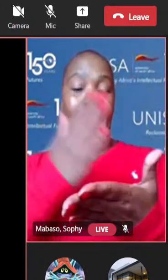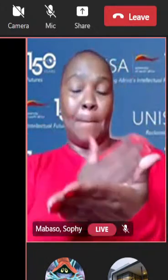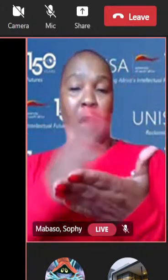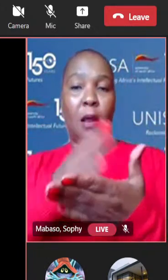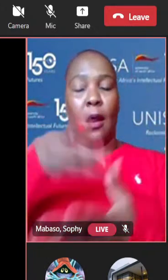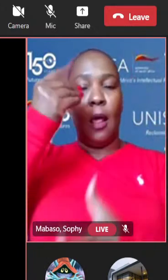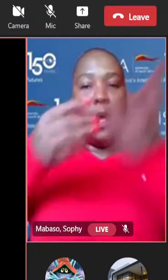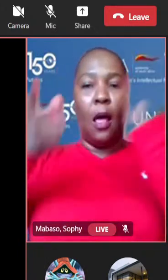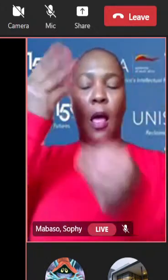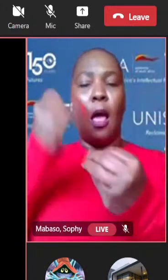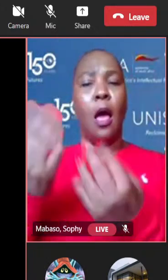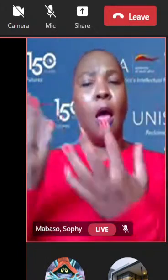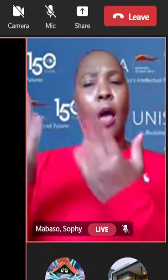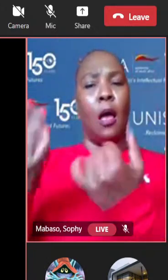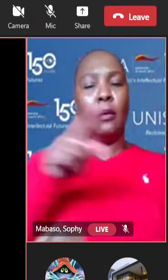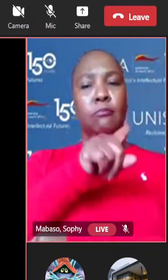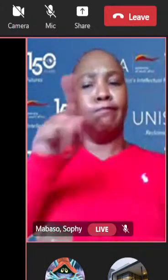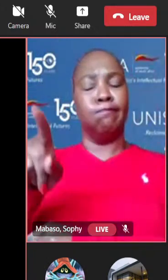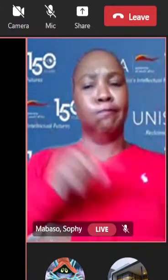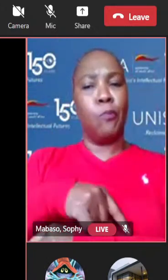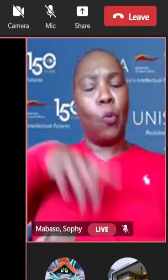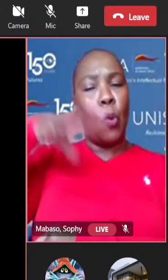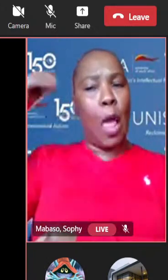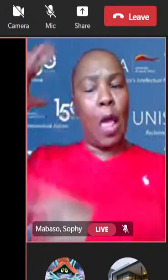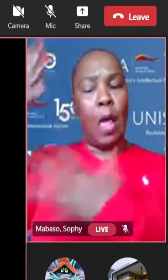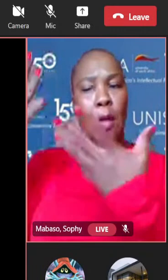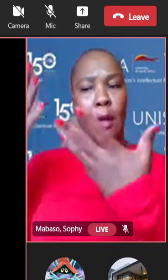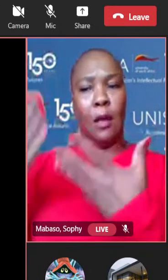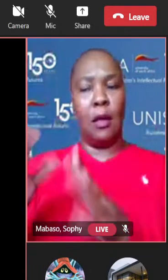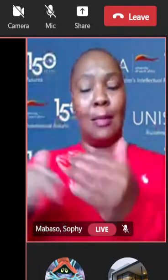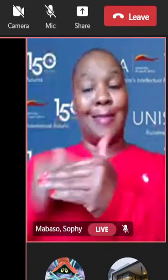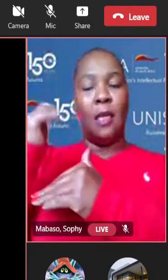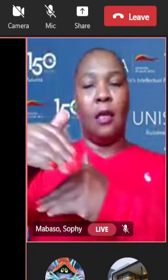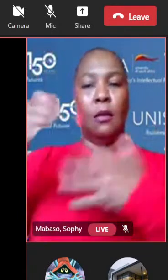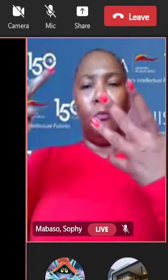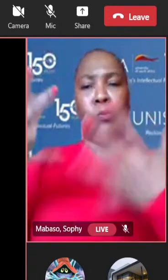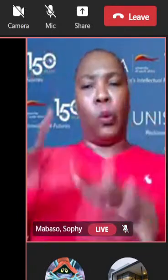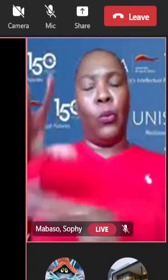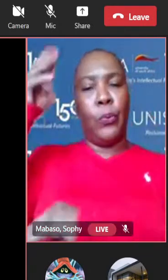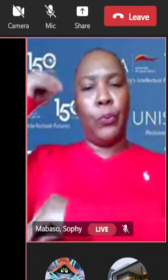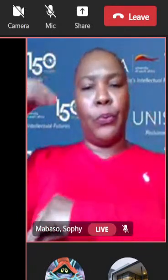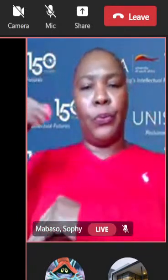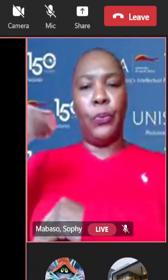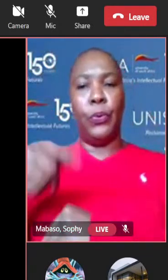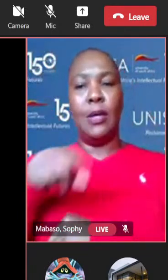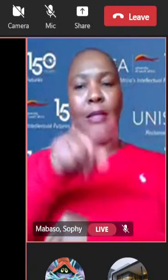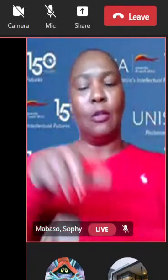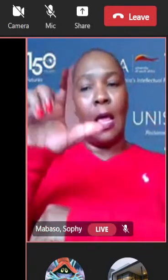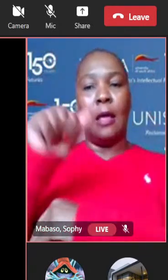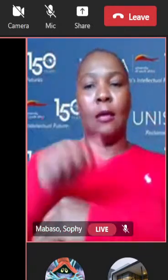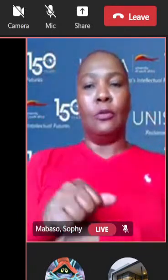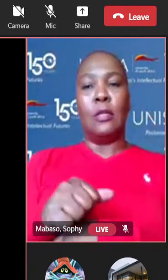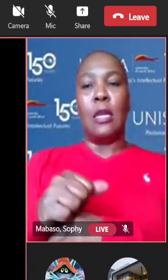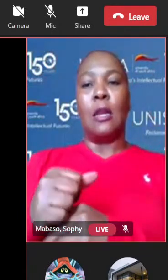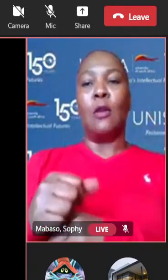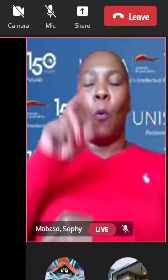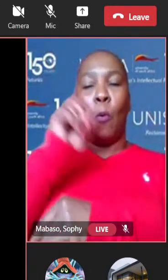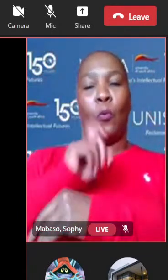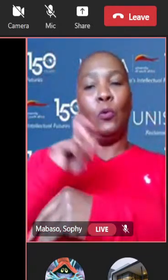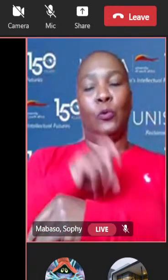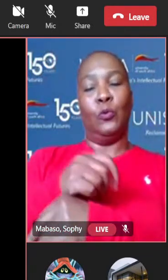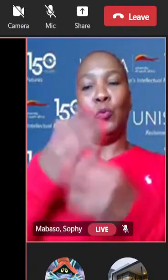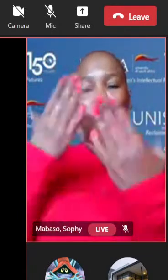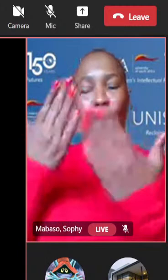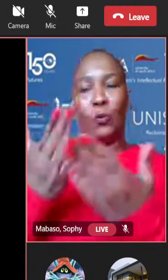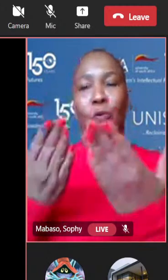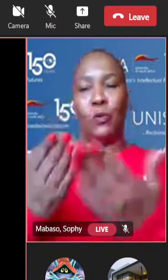we expect you to graduate. And after graduating, you're going to be an alumni. You're going to be supporting